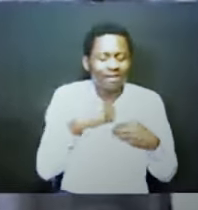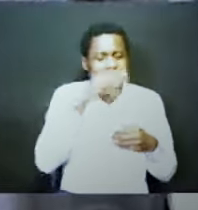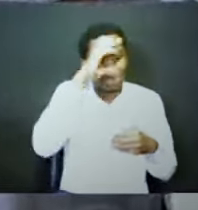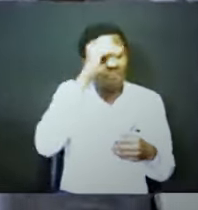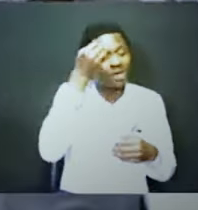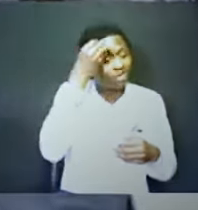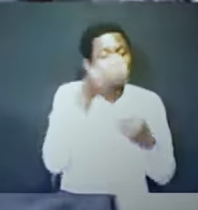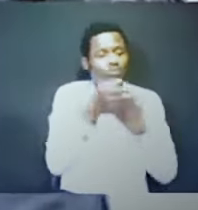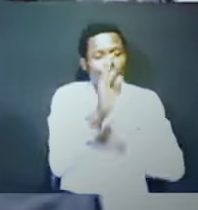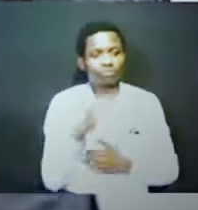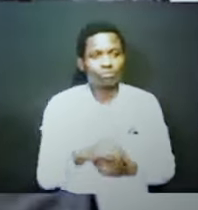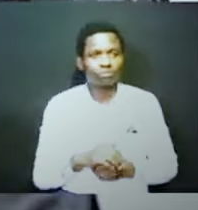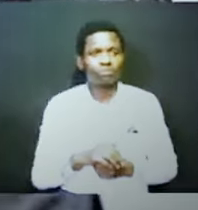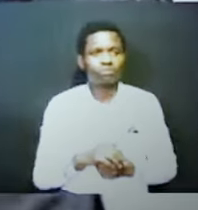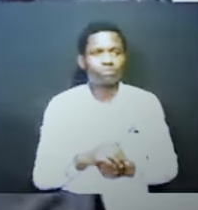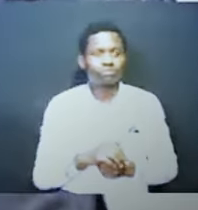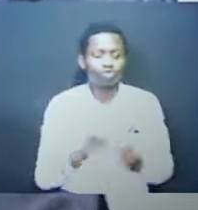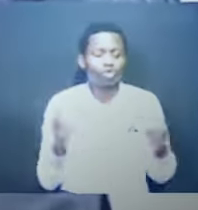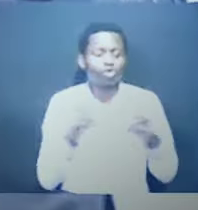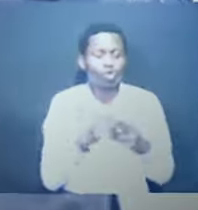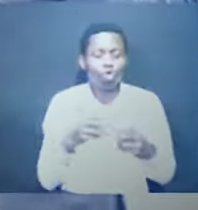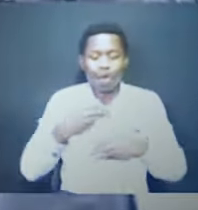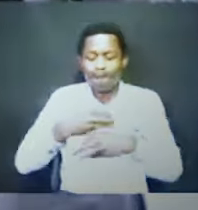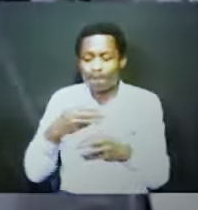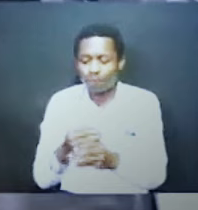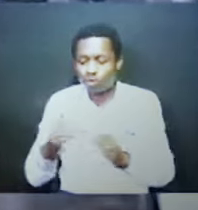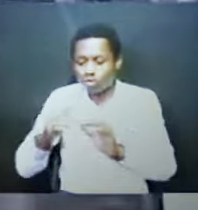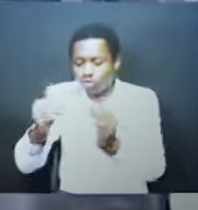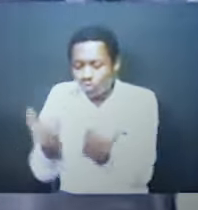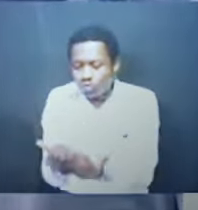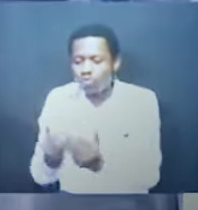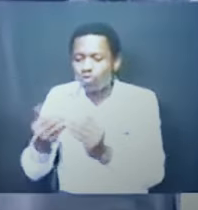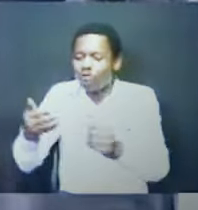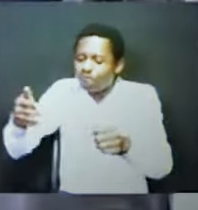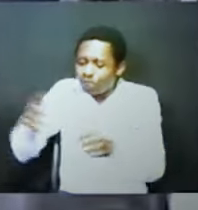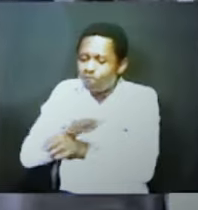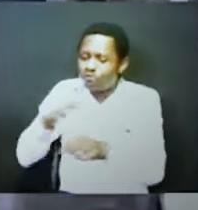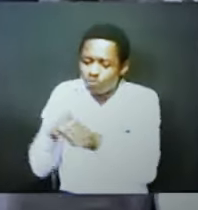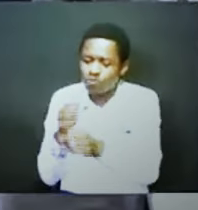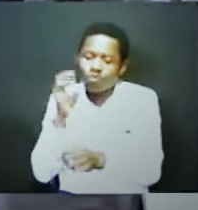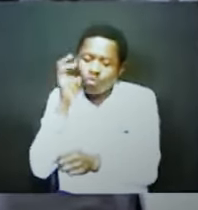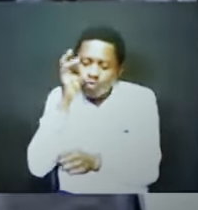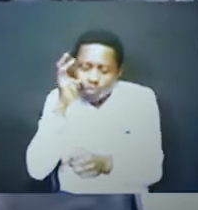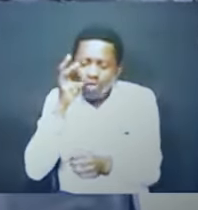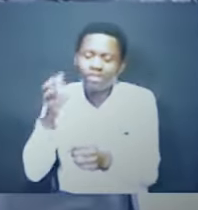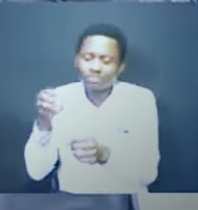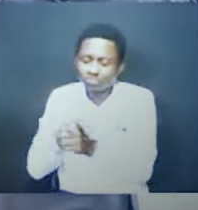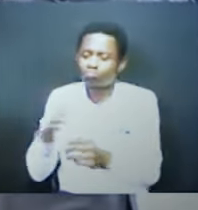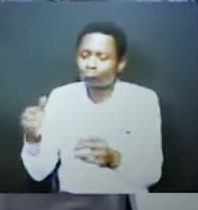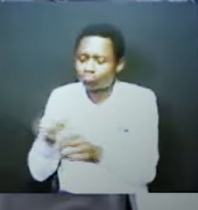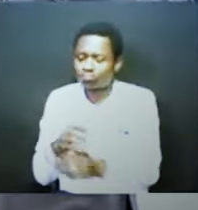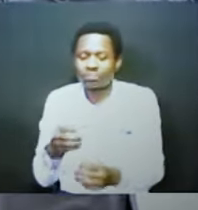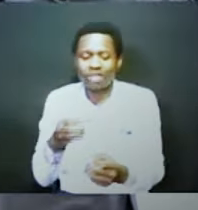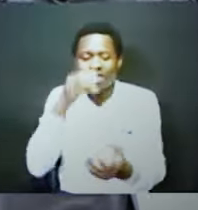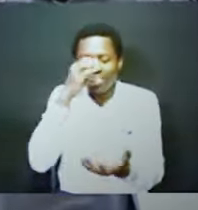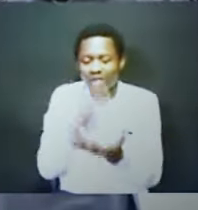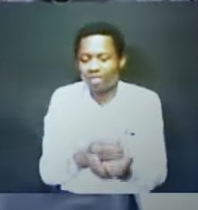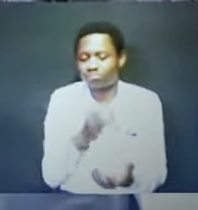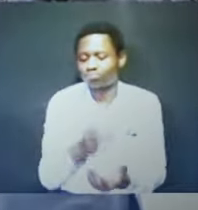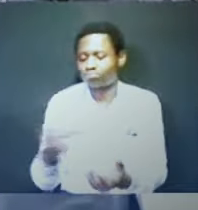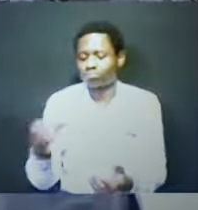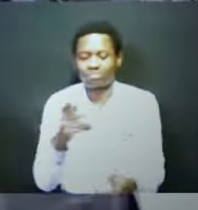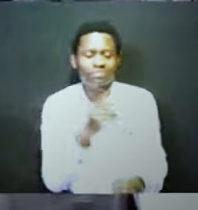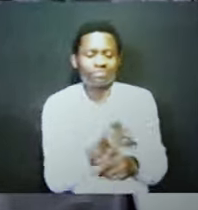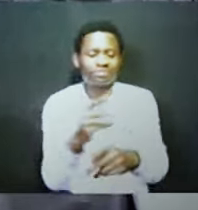Then I set bowls full of wine and some cups before the Rechabites and said to them, drink some